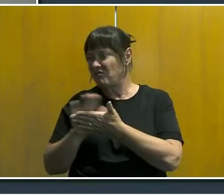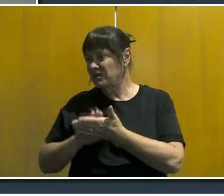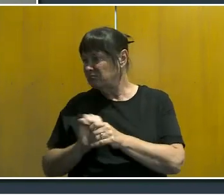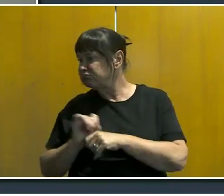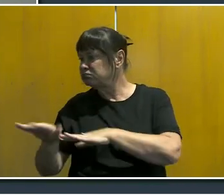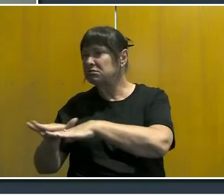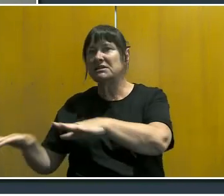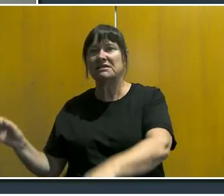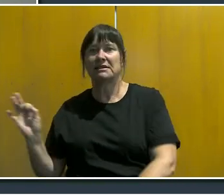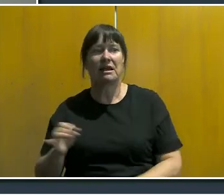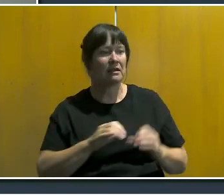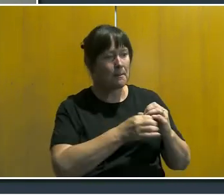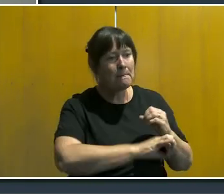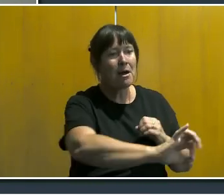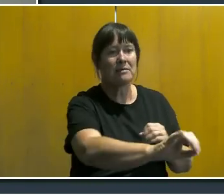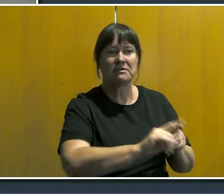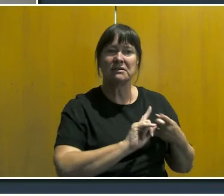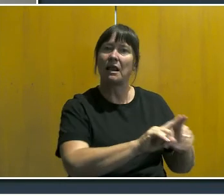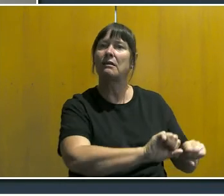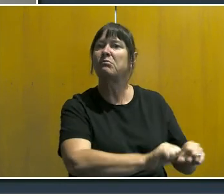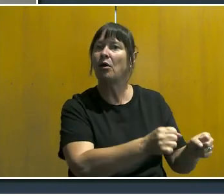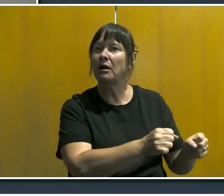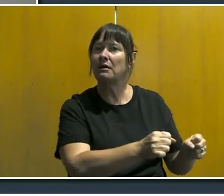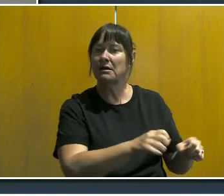pipes, we're not fixing the system.